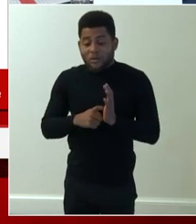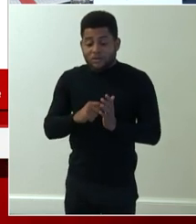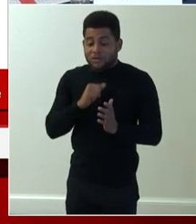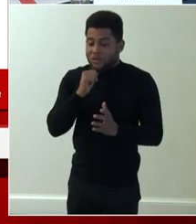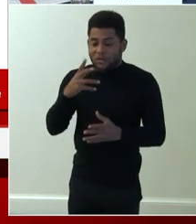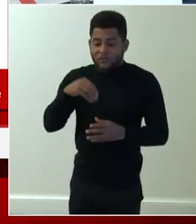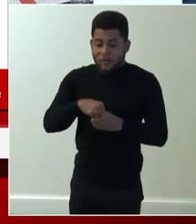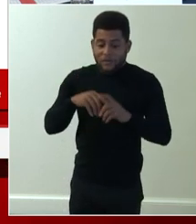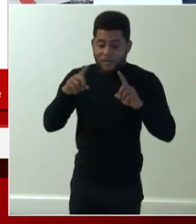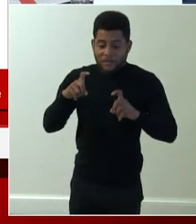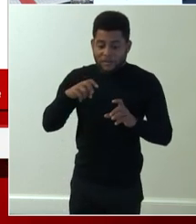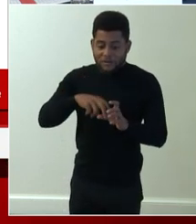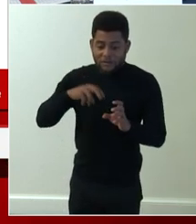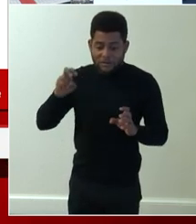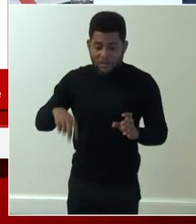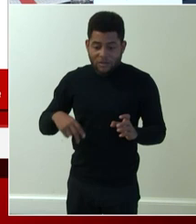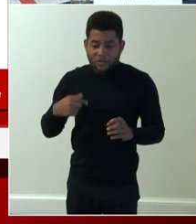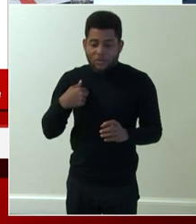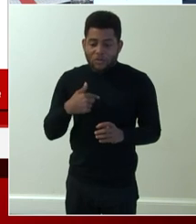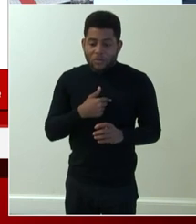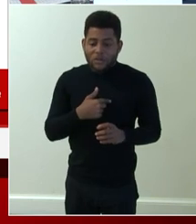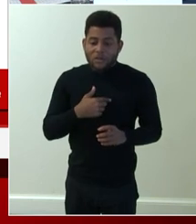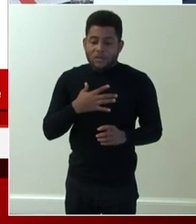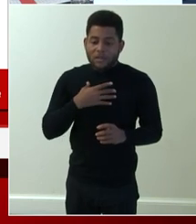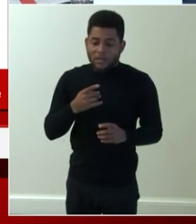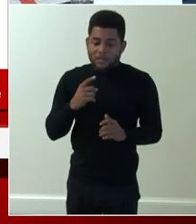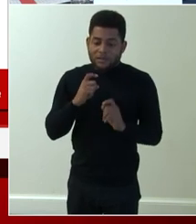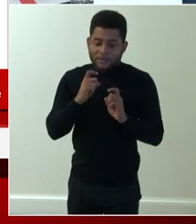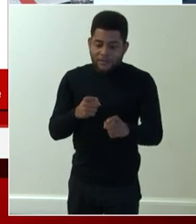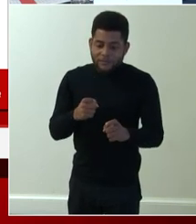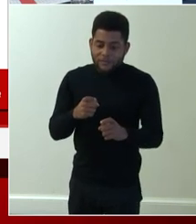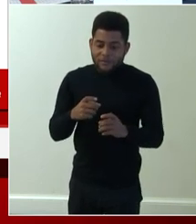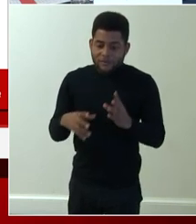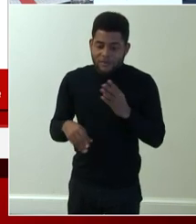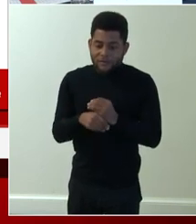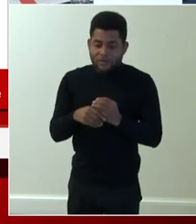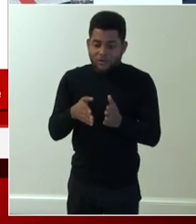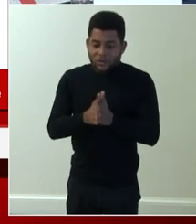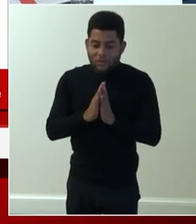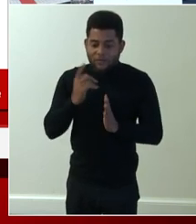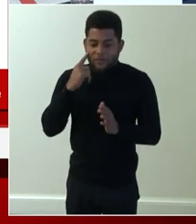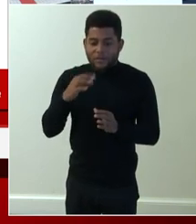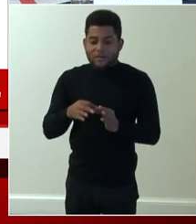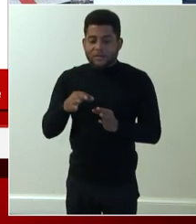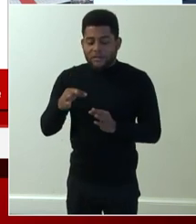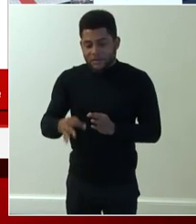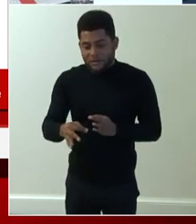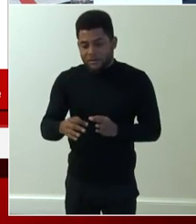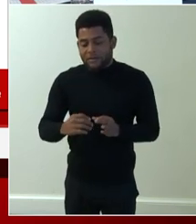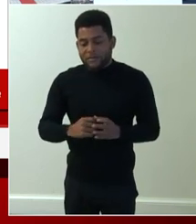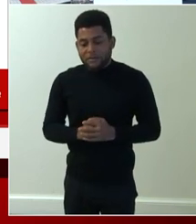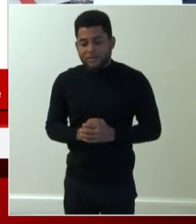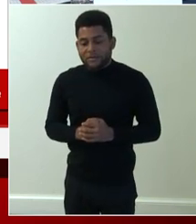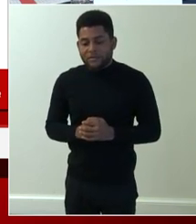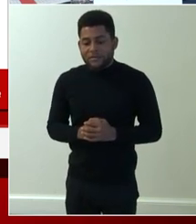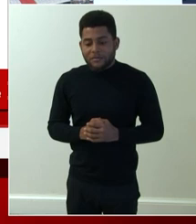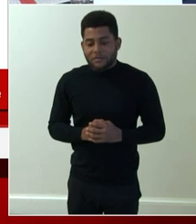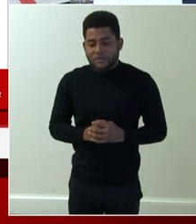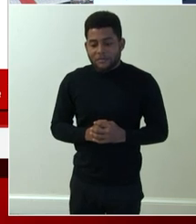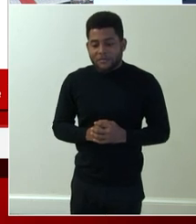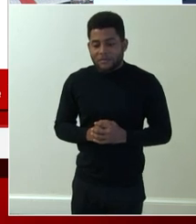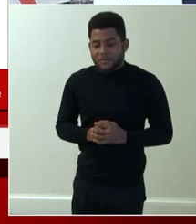test out, we were likely to get additional requests from medical or religious exemptions that we will work through